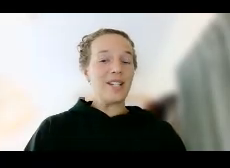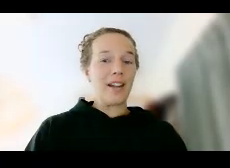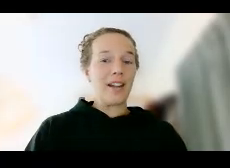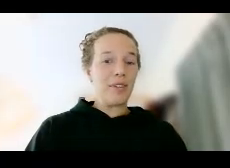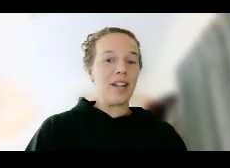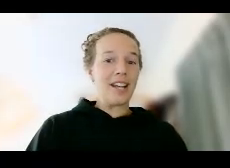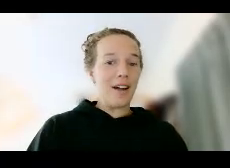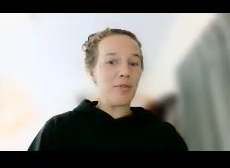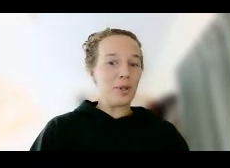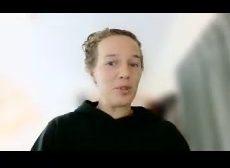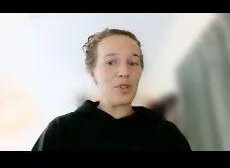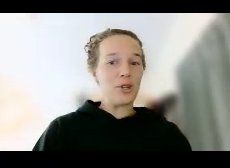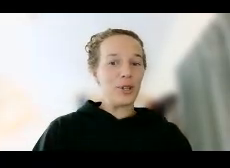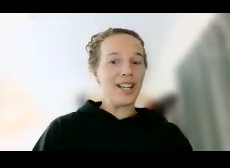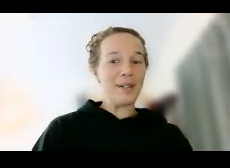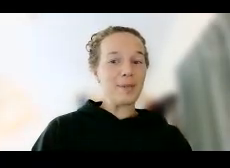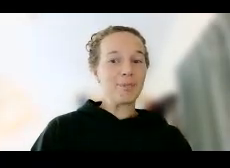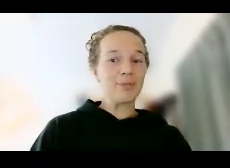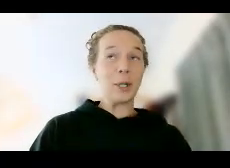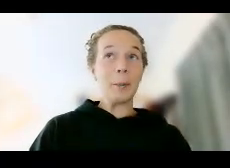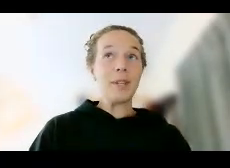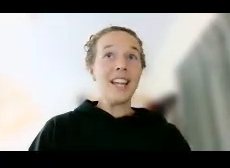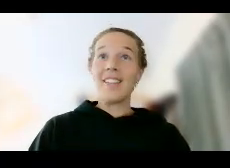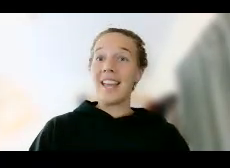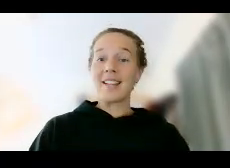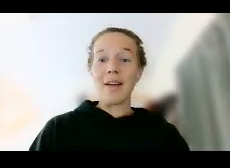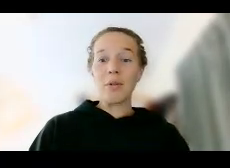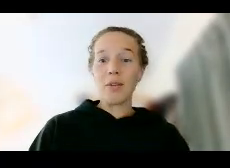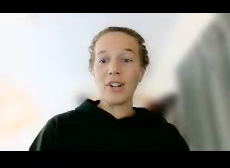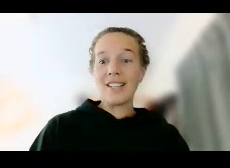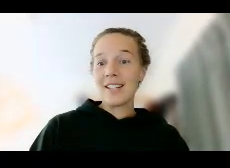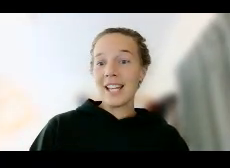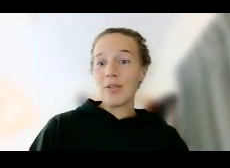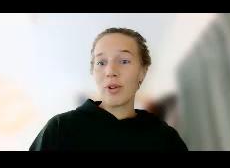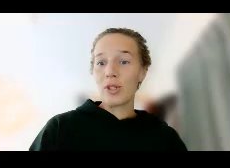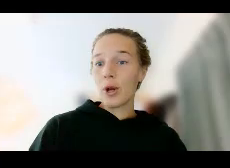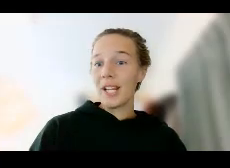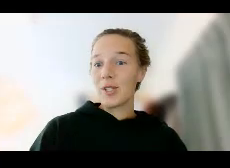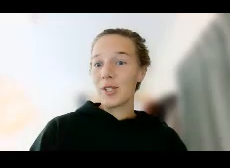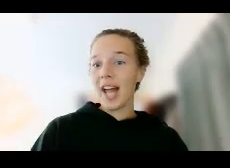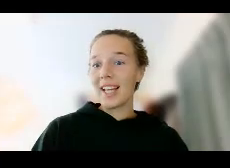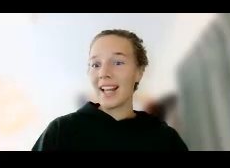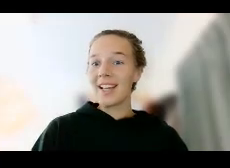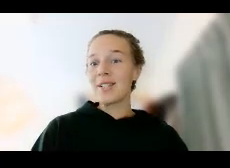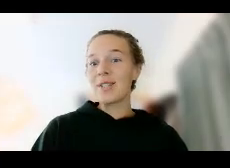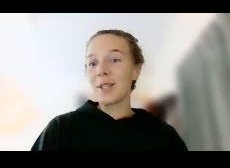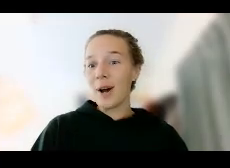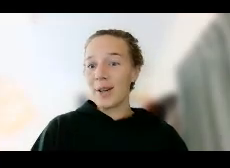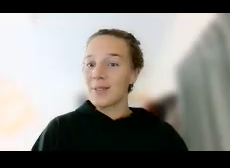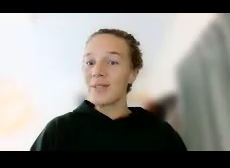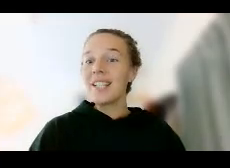think for today, Jack, we've done enough forage fish nerding out. So thanks everyone for listening and for joining